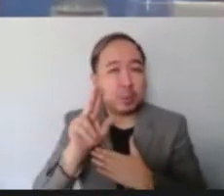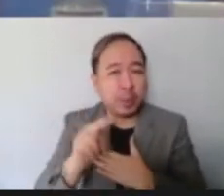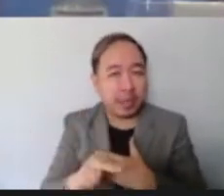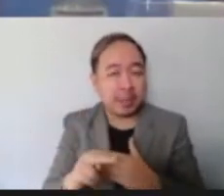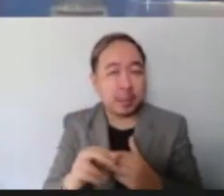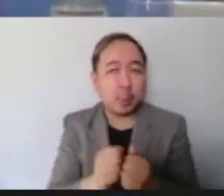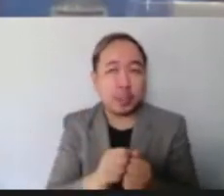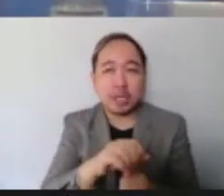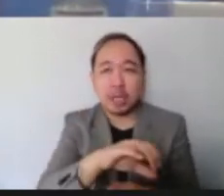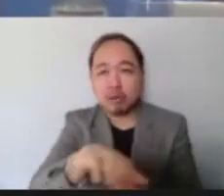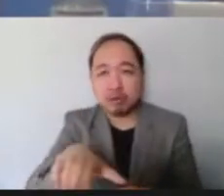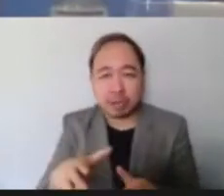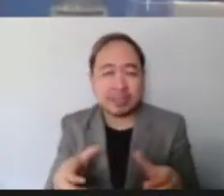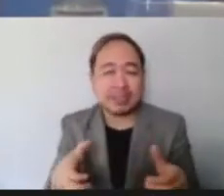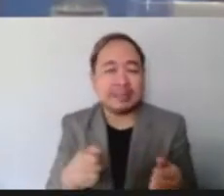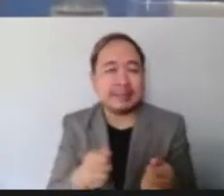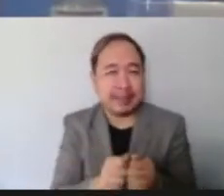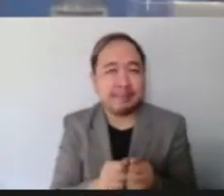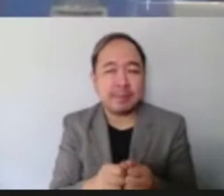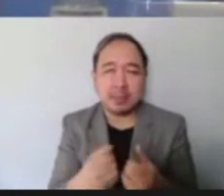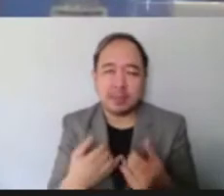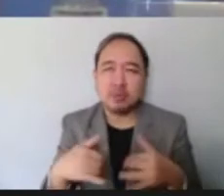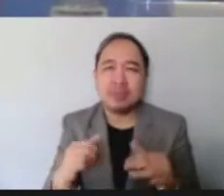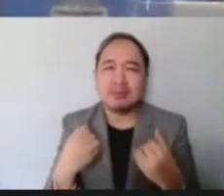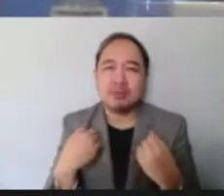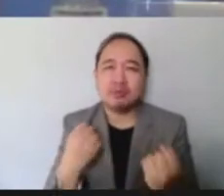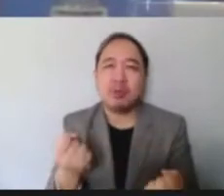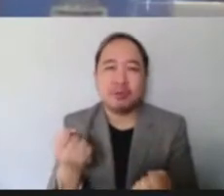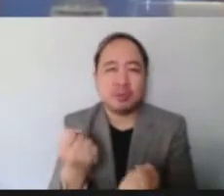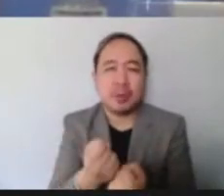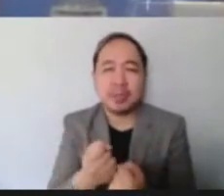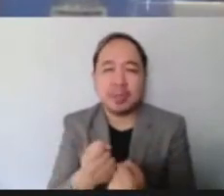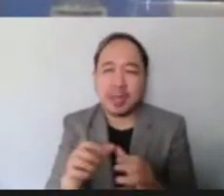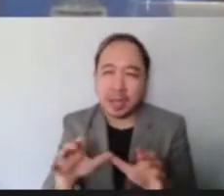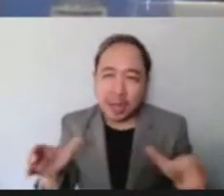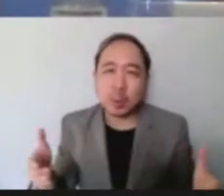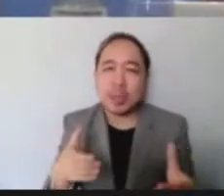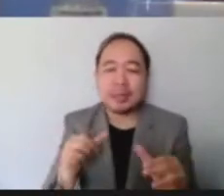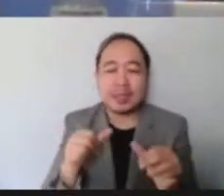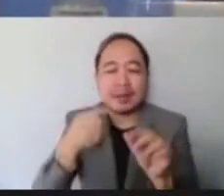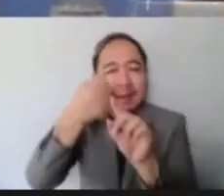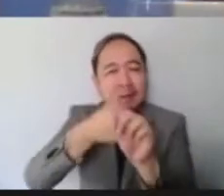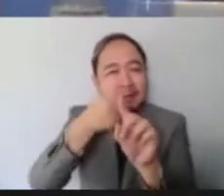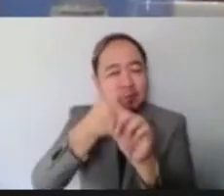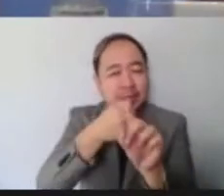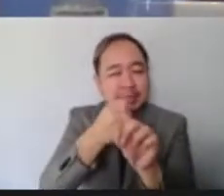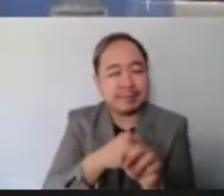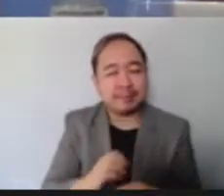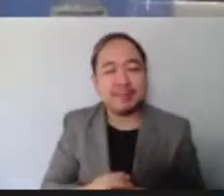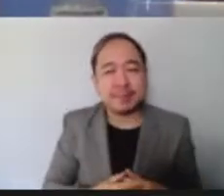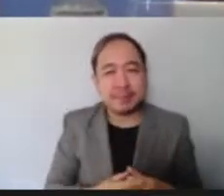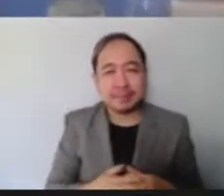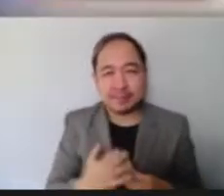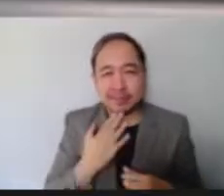teams in the region remain a very strong Ally in our Collective fight thank you very much Mr chair